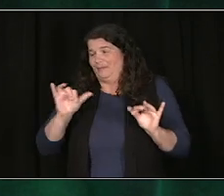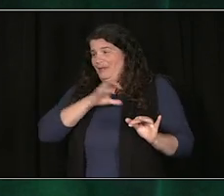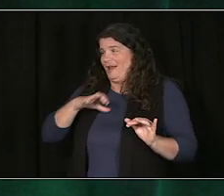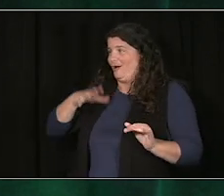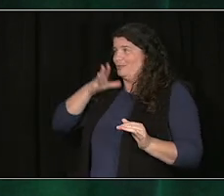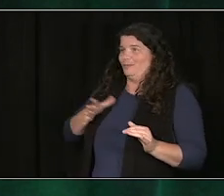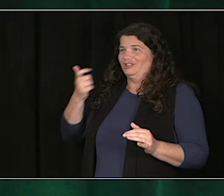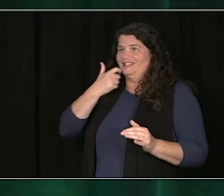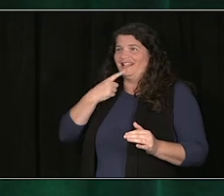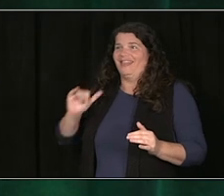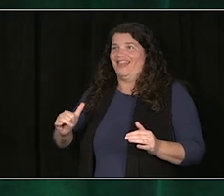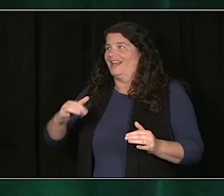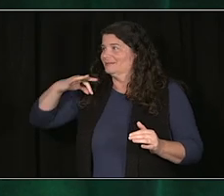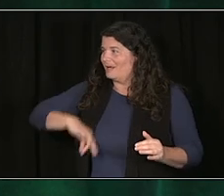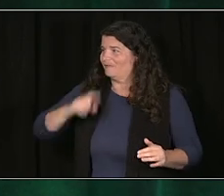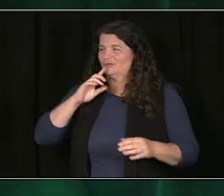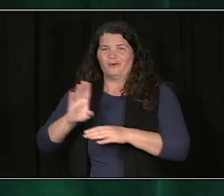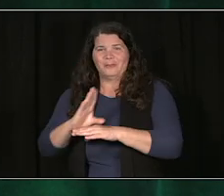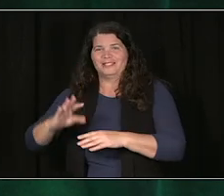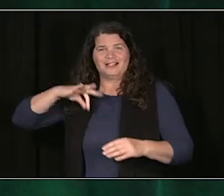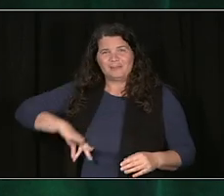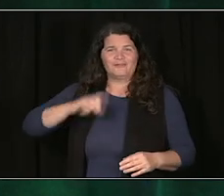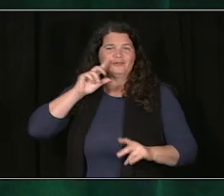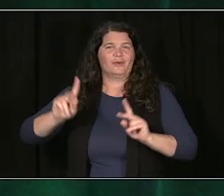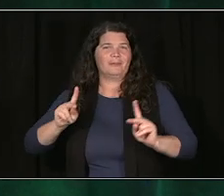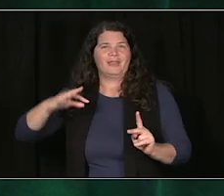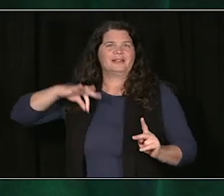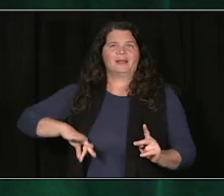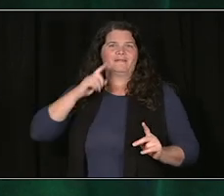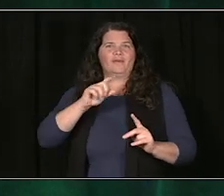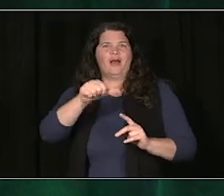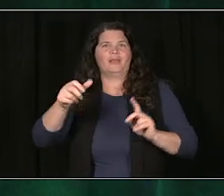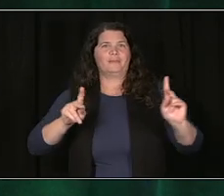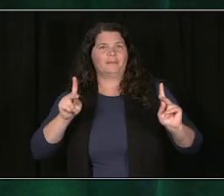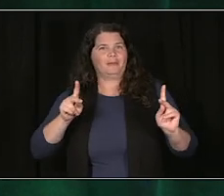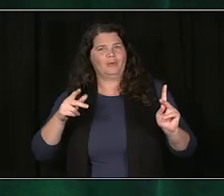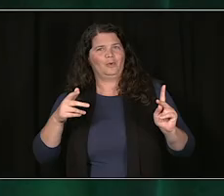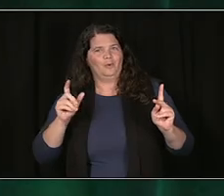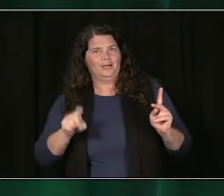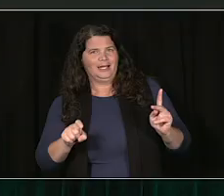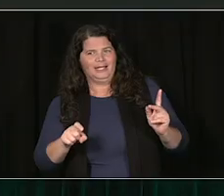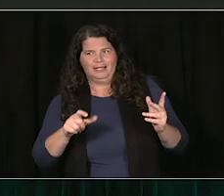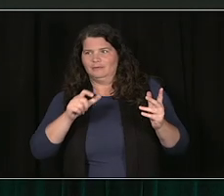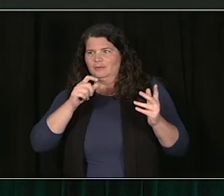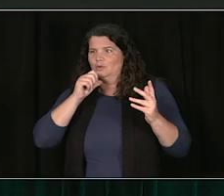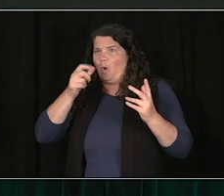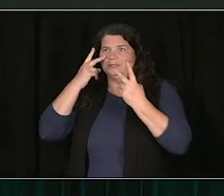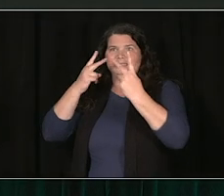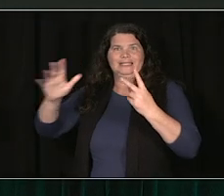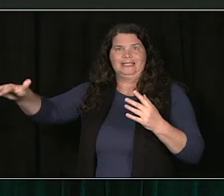that's good for people, and that's good for our friends who don't know enough about how other people live and what their lives are like.